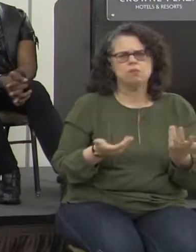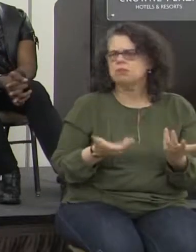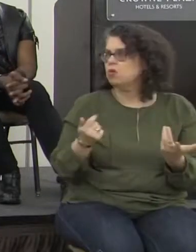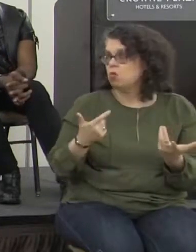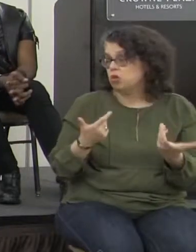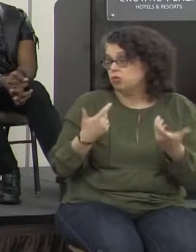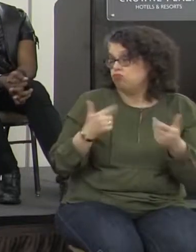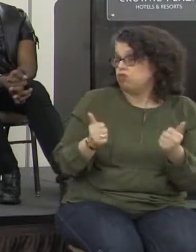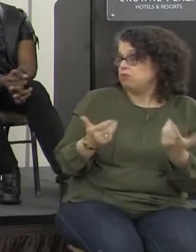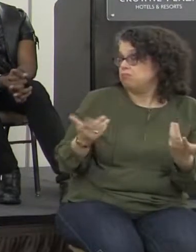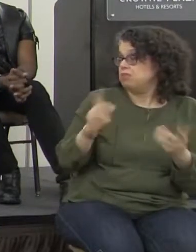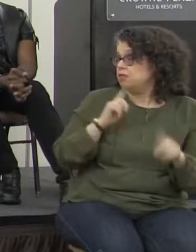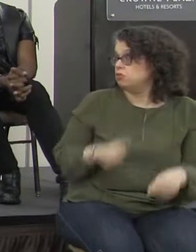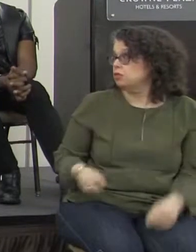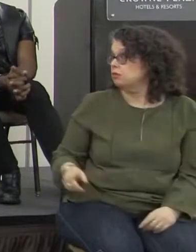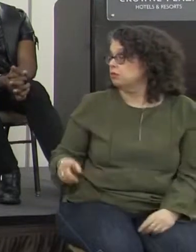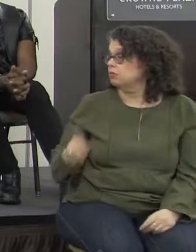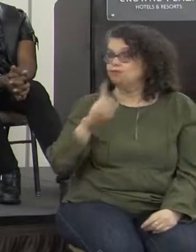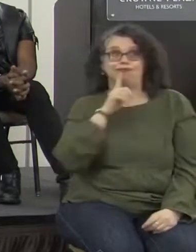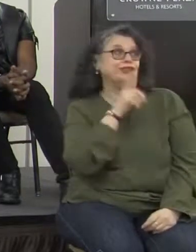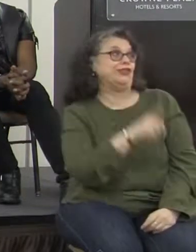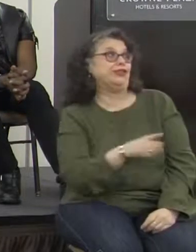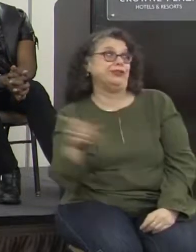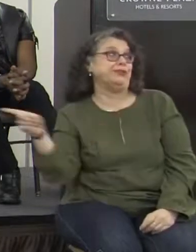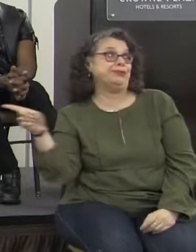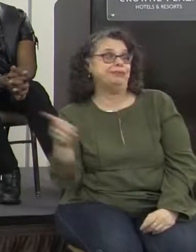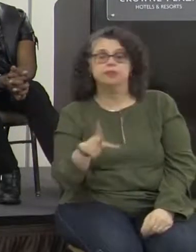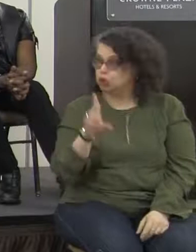at that first? Sure. Dominion?